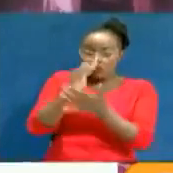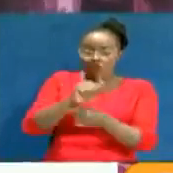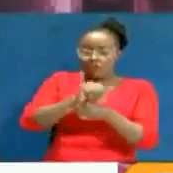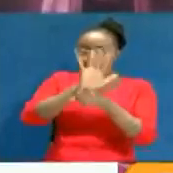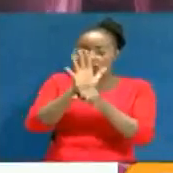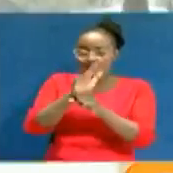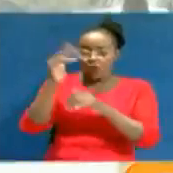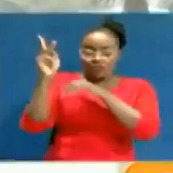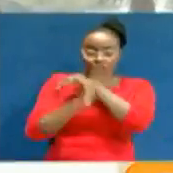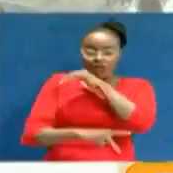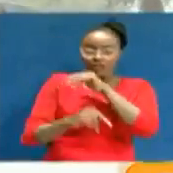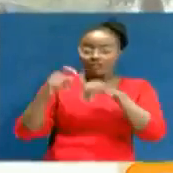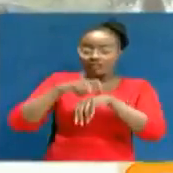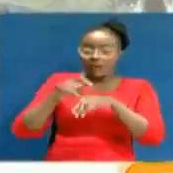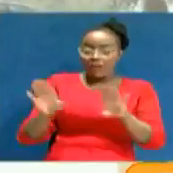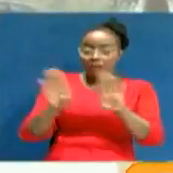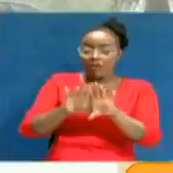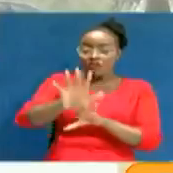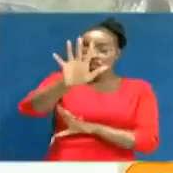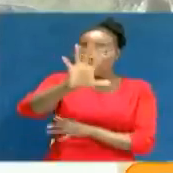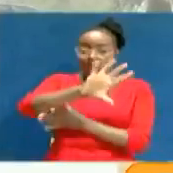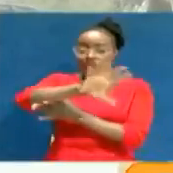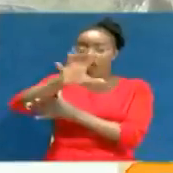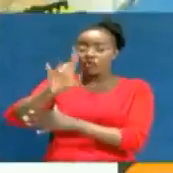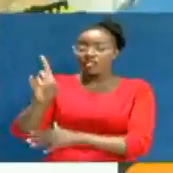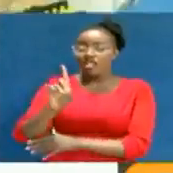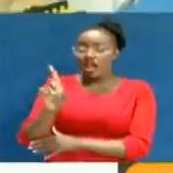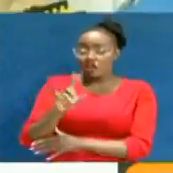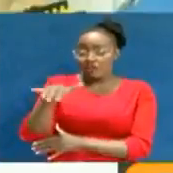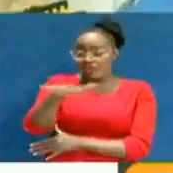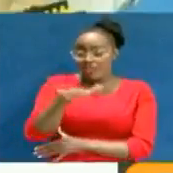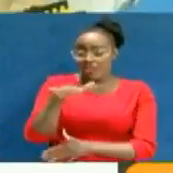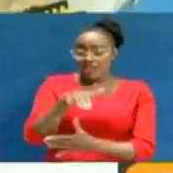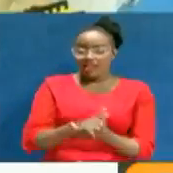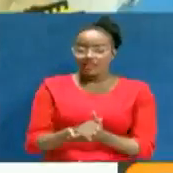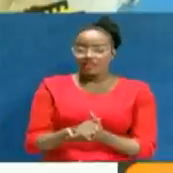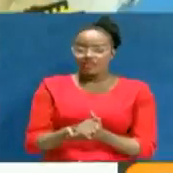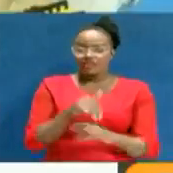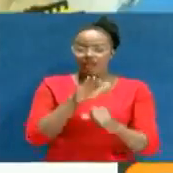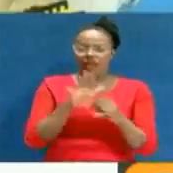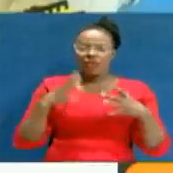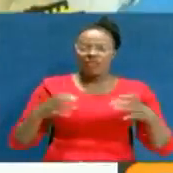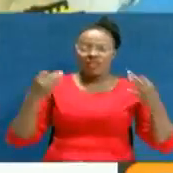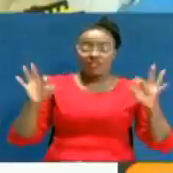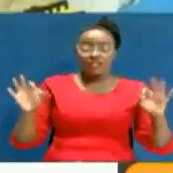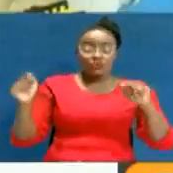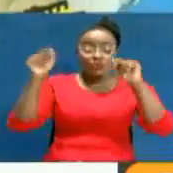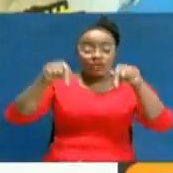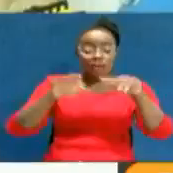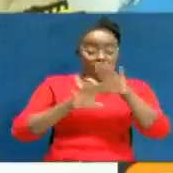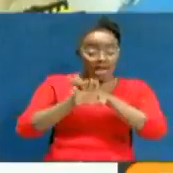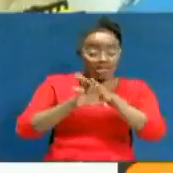made worse during the recent lockdown of 5 counties around Nairobi. Most of the people are very afraid to come and access